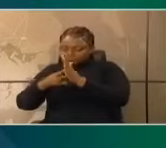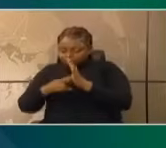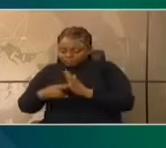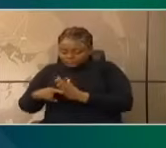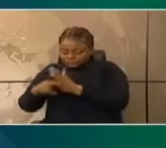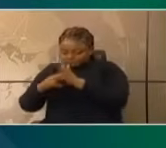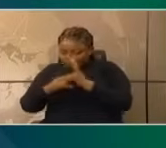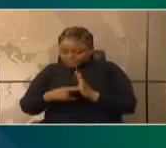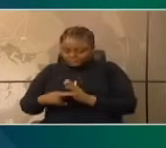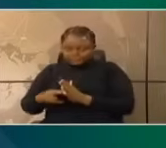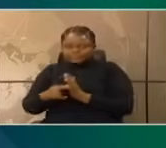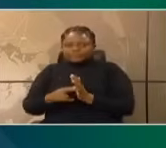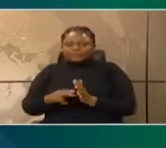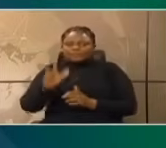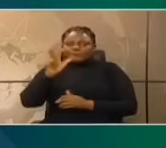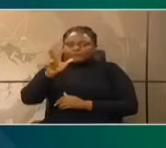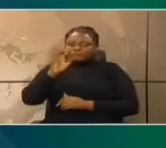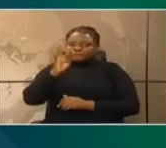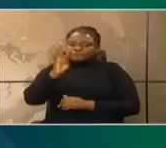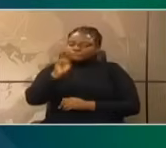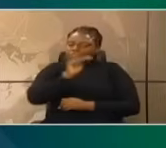total contract ni ye